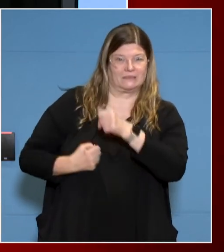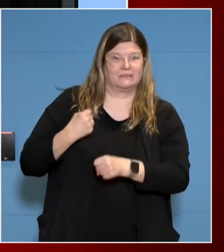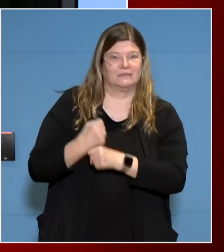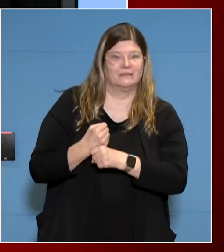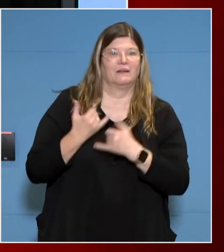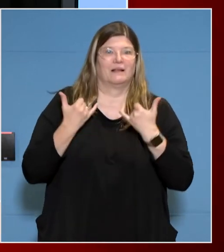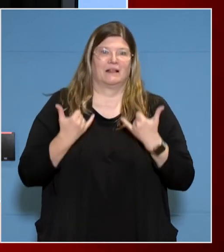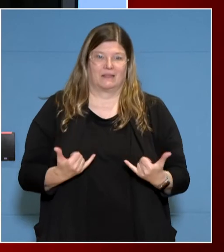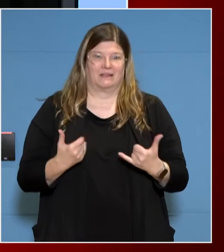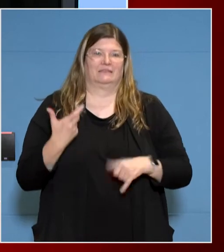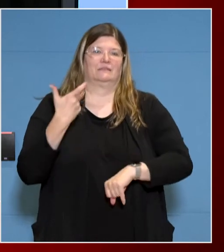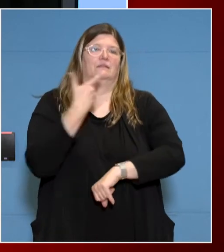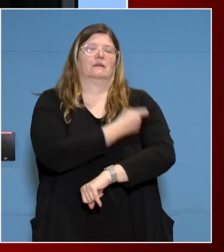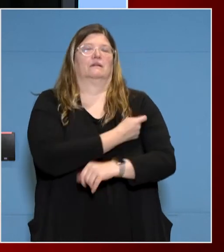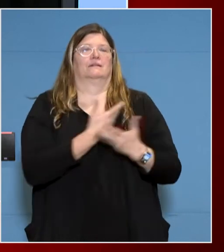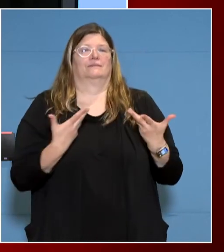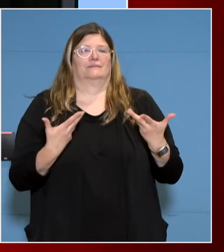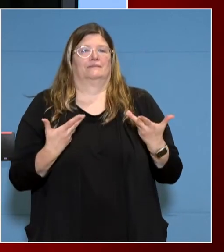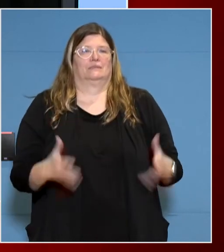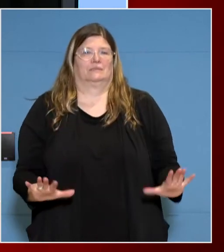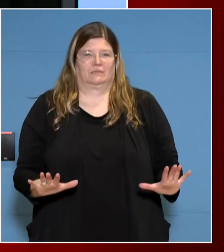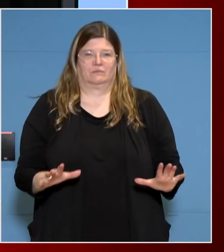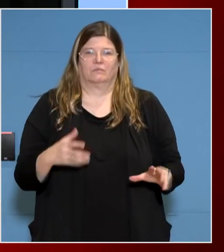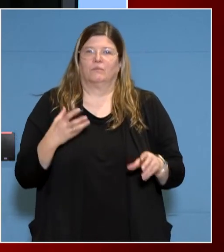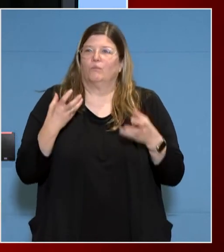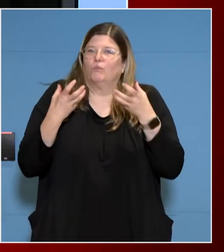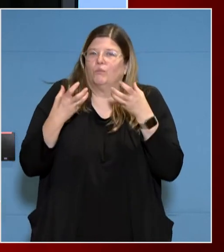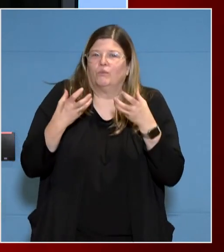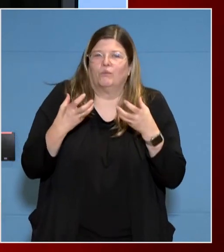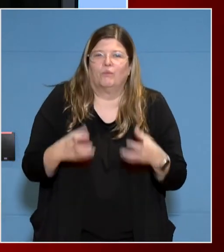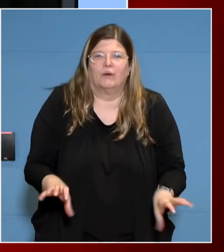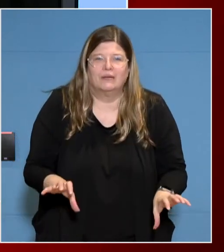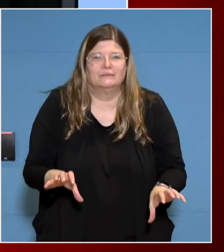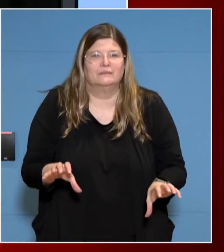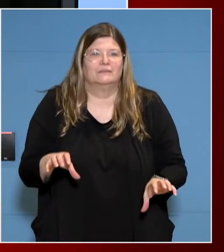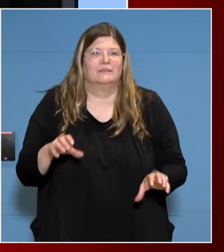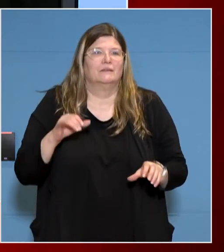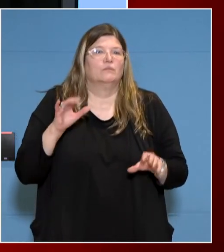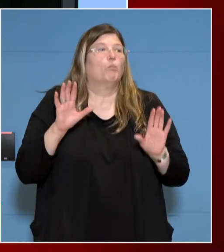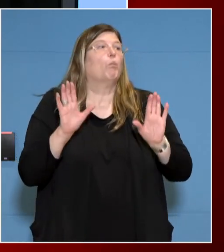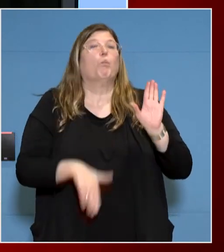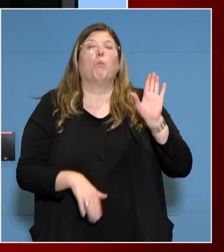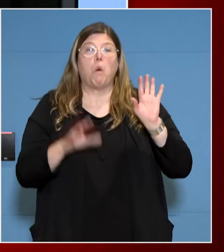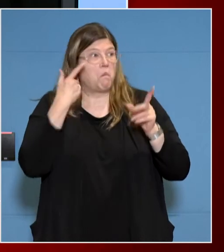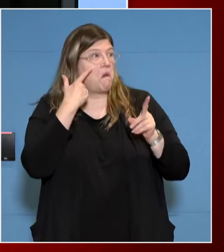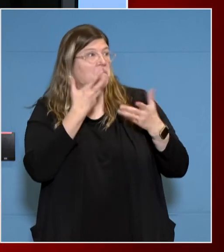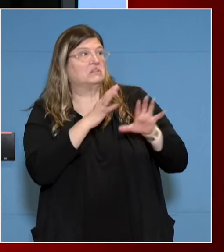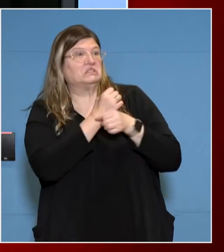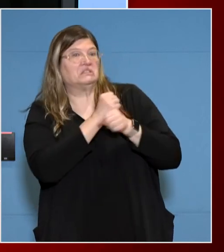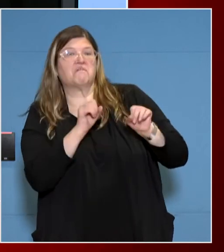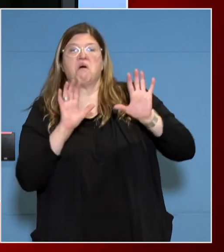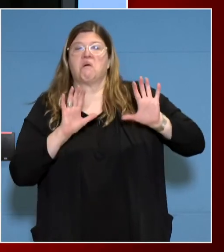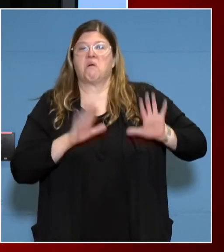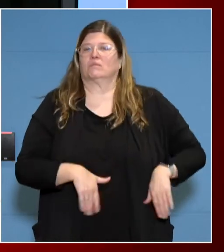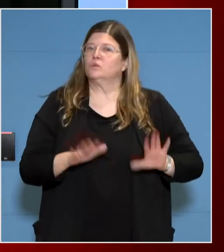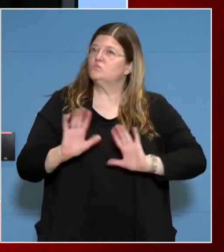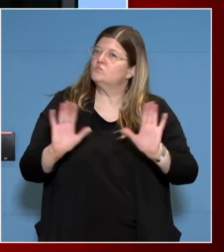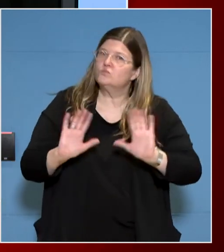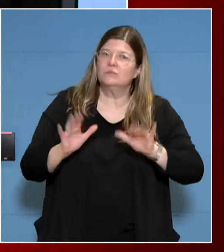it's nothing to mess with, and I want to encourage everyone, in particular healthcare workers, to get the